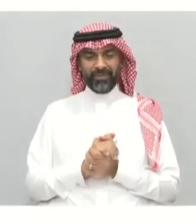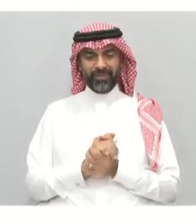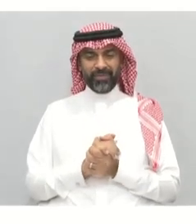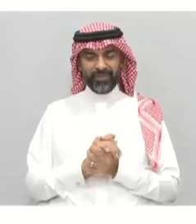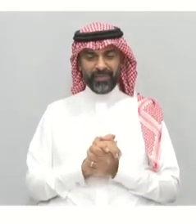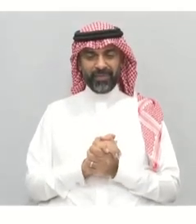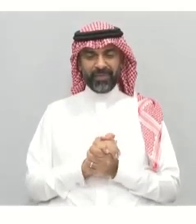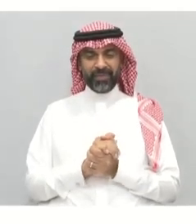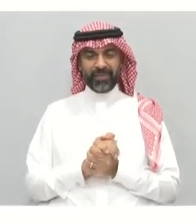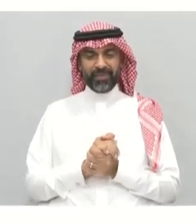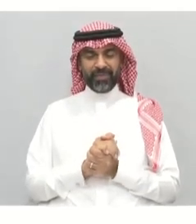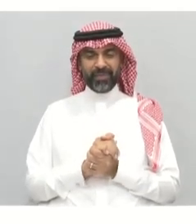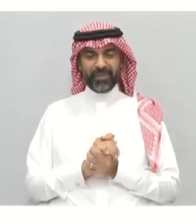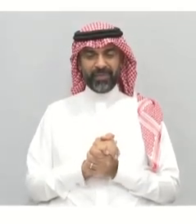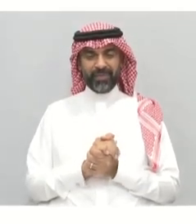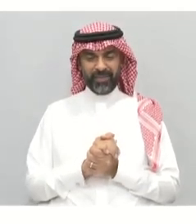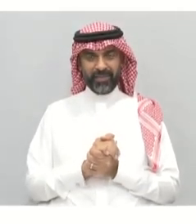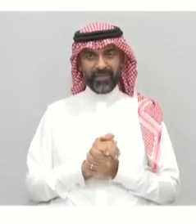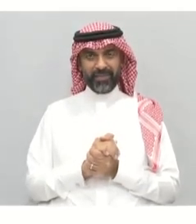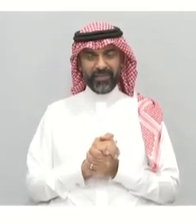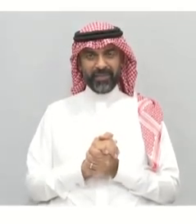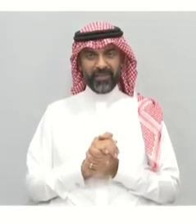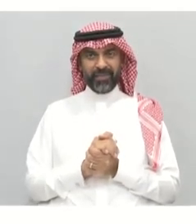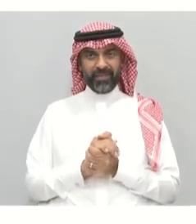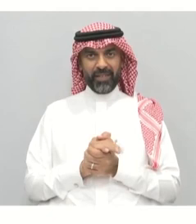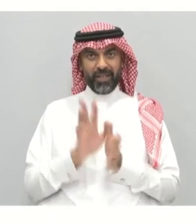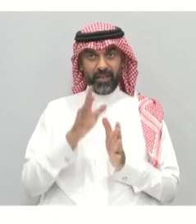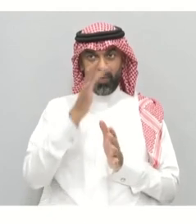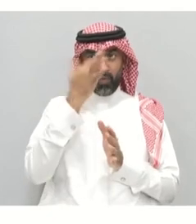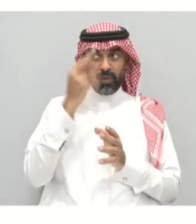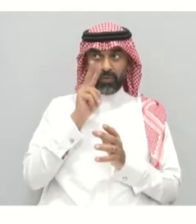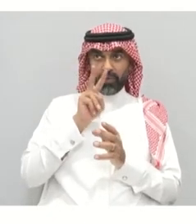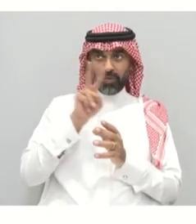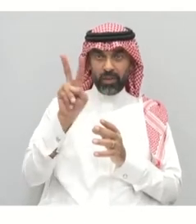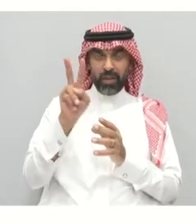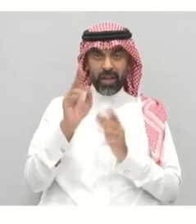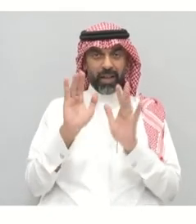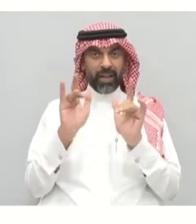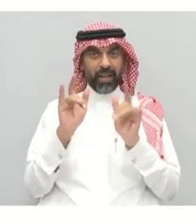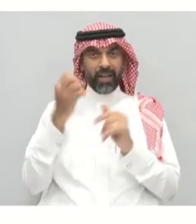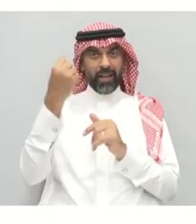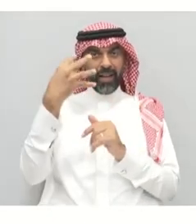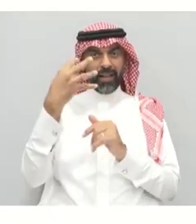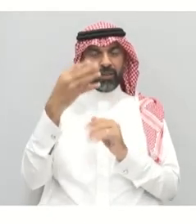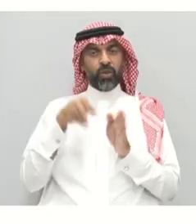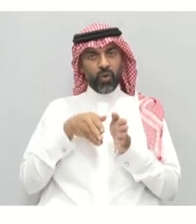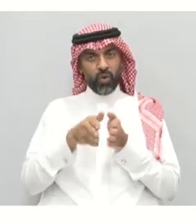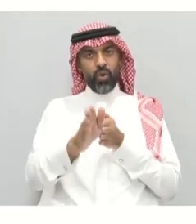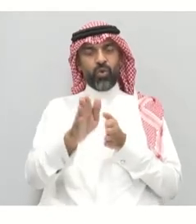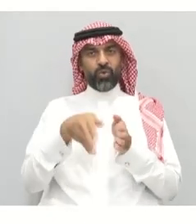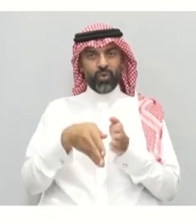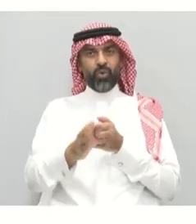Yes, okay, so what should you do when you see a green light? For cars, go, go,